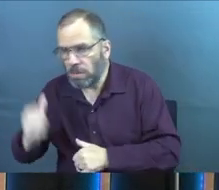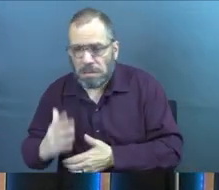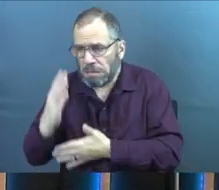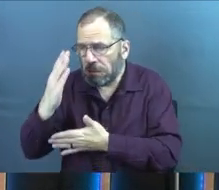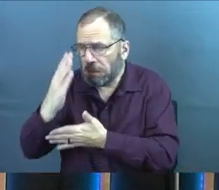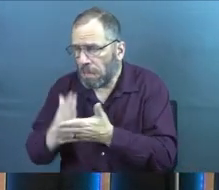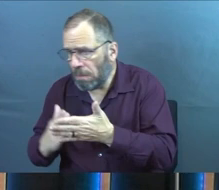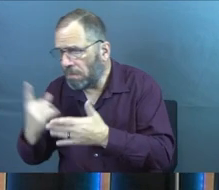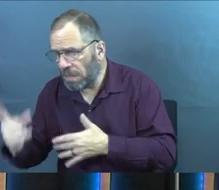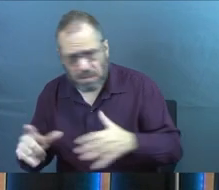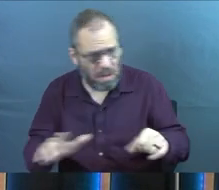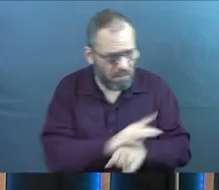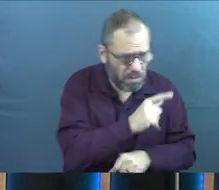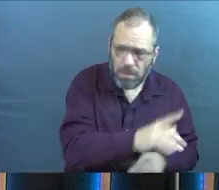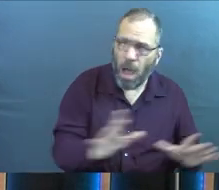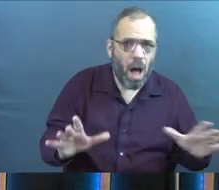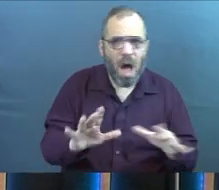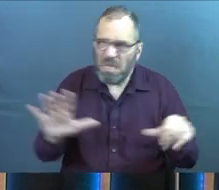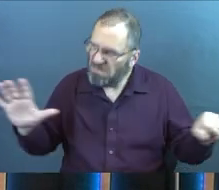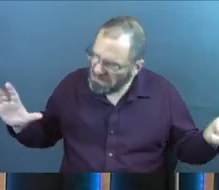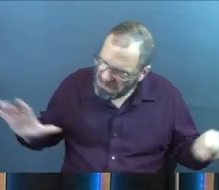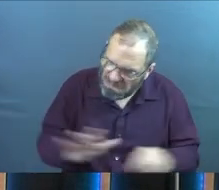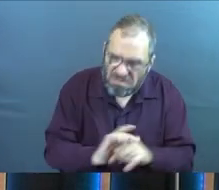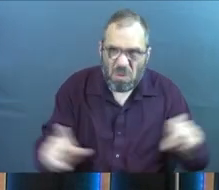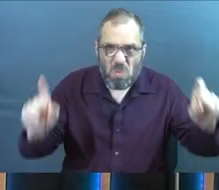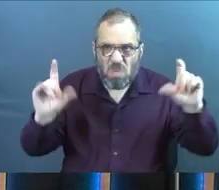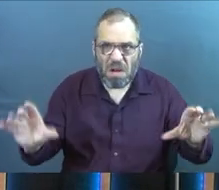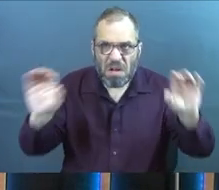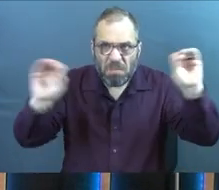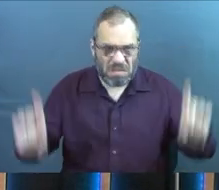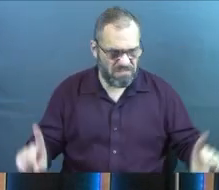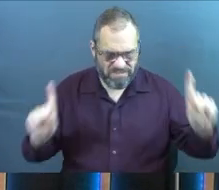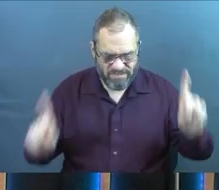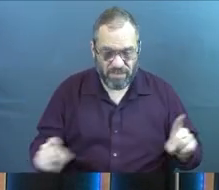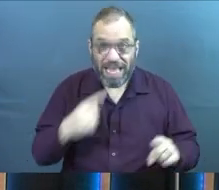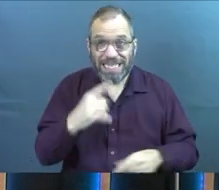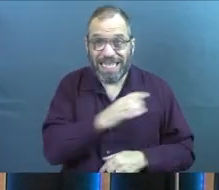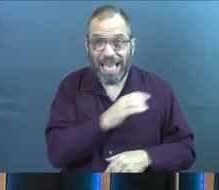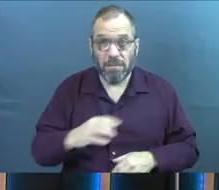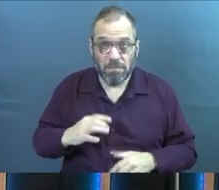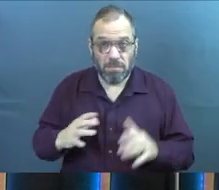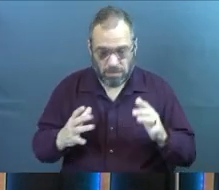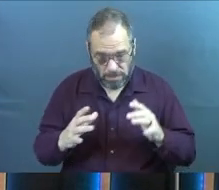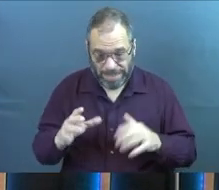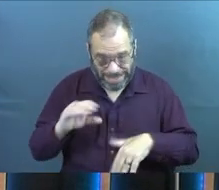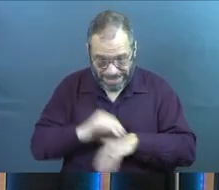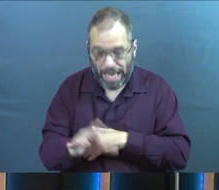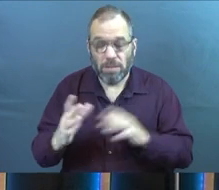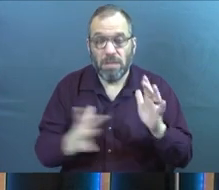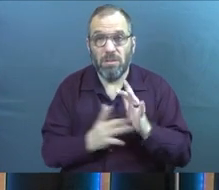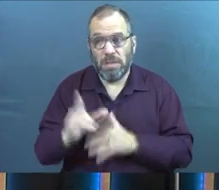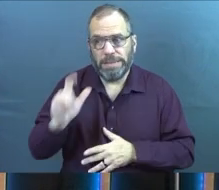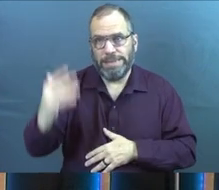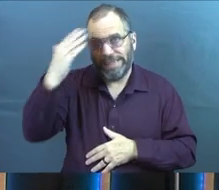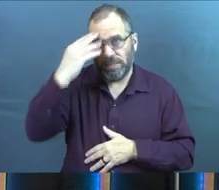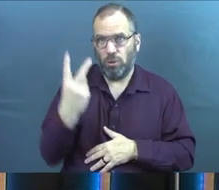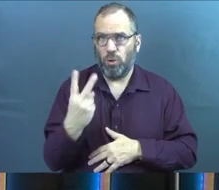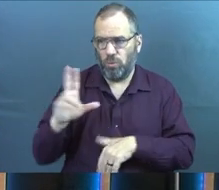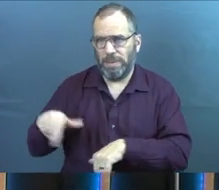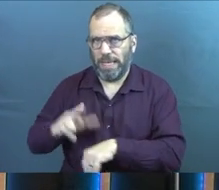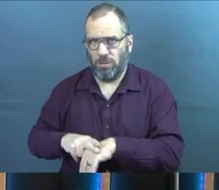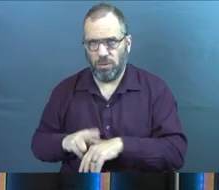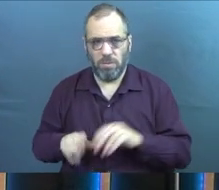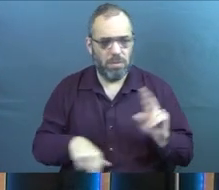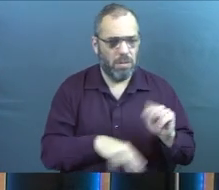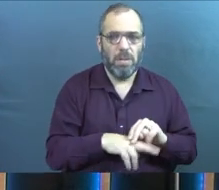is completely, to the fullest extent, both. Here's what it said at the council. Jesus Christ is to be acknowledged in two